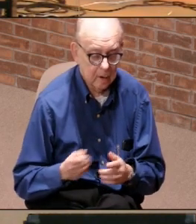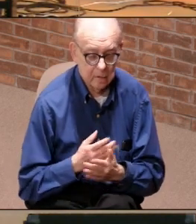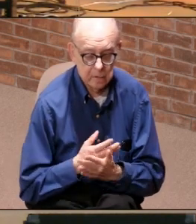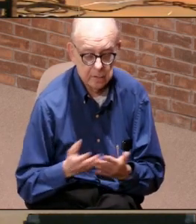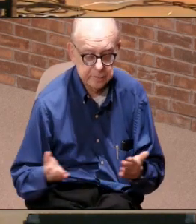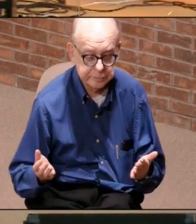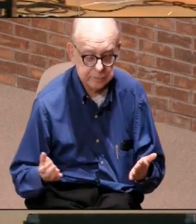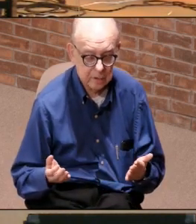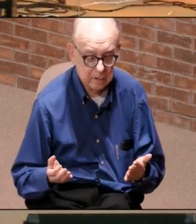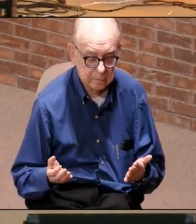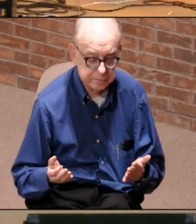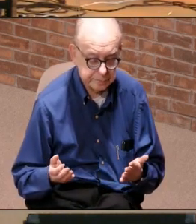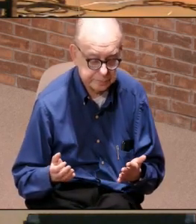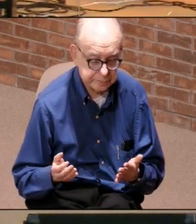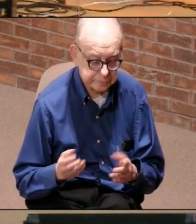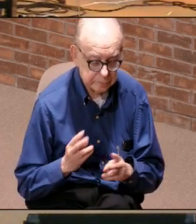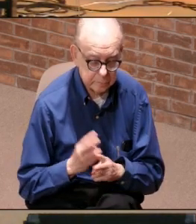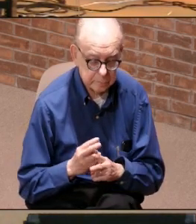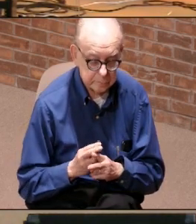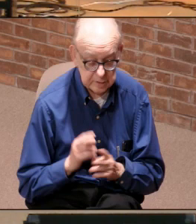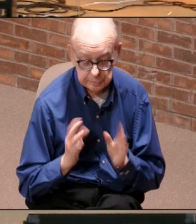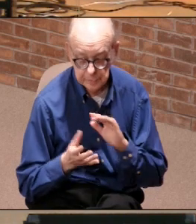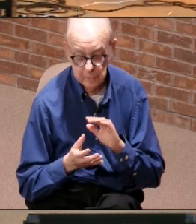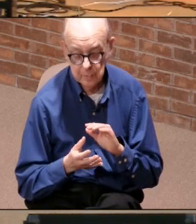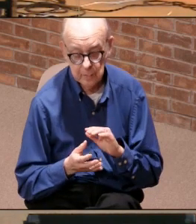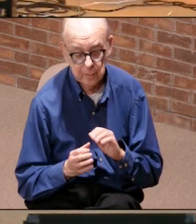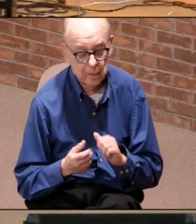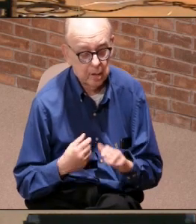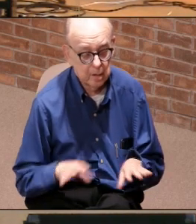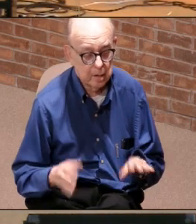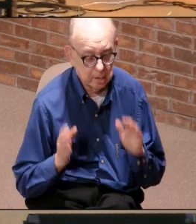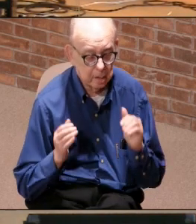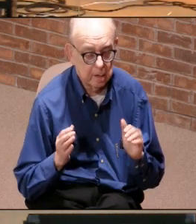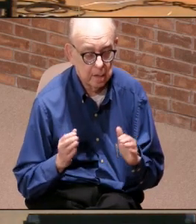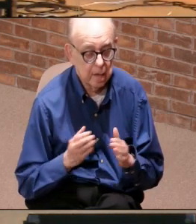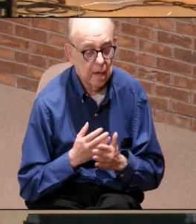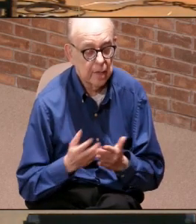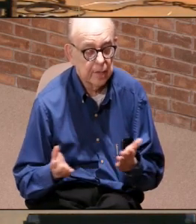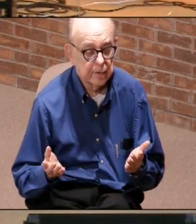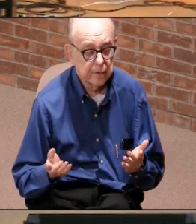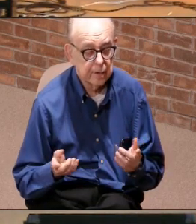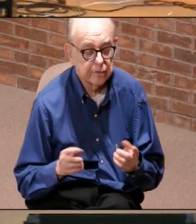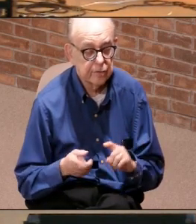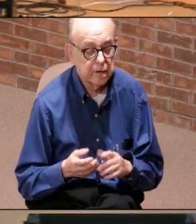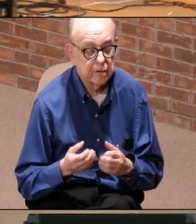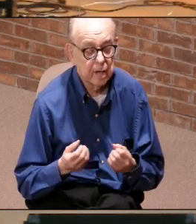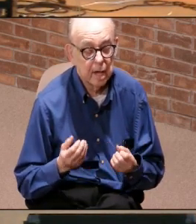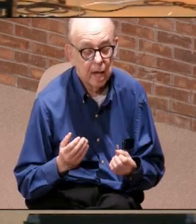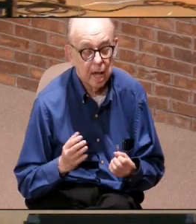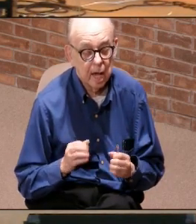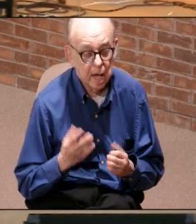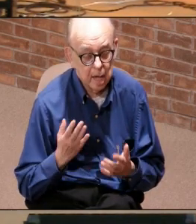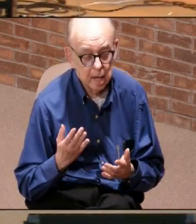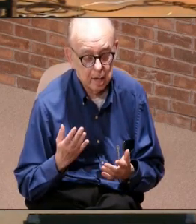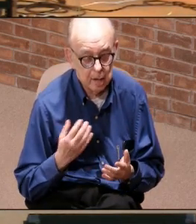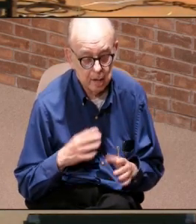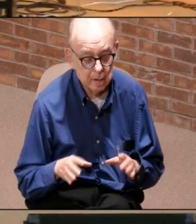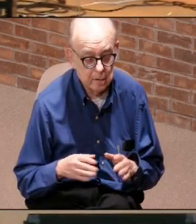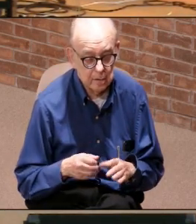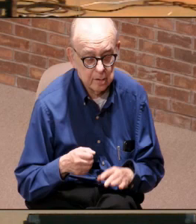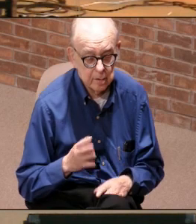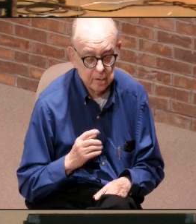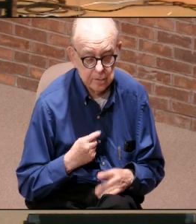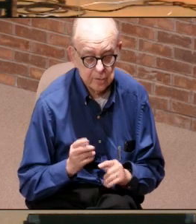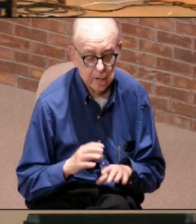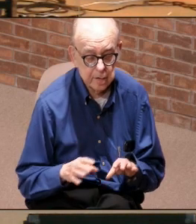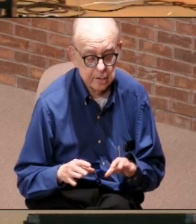everything, and we keep messing up, how do we expect things to change if we're doing this? And so what God's